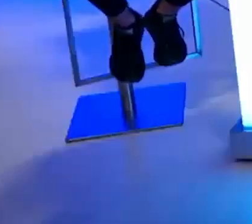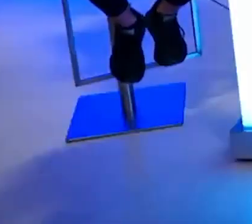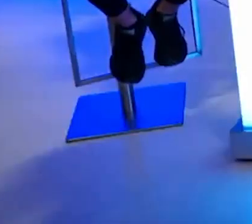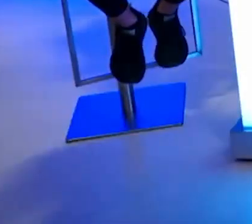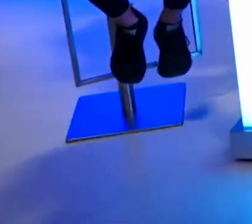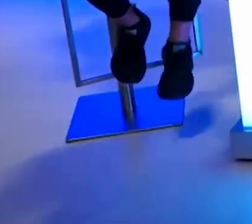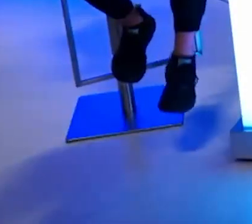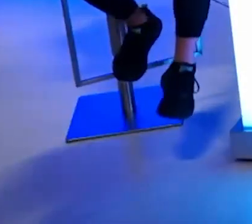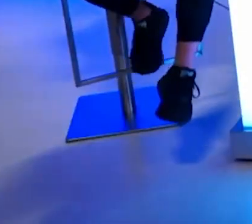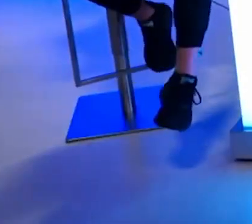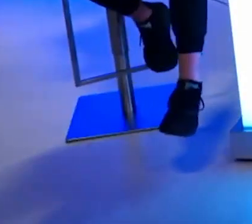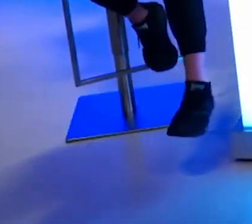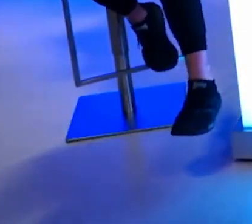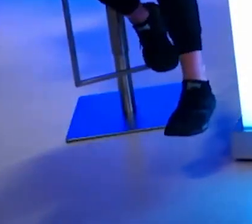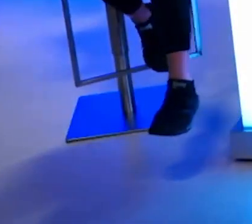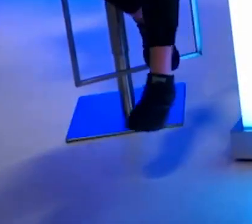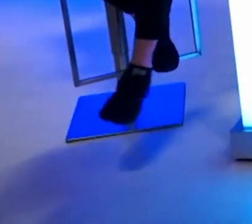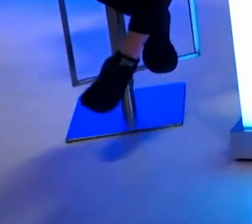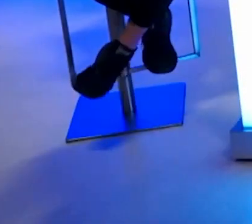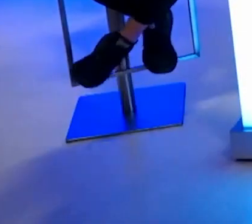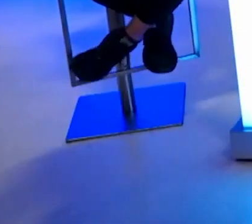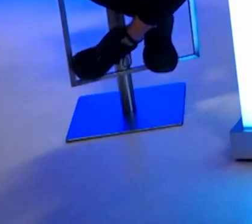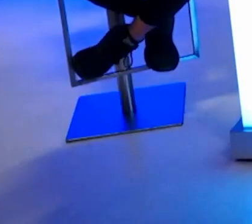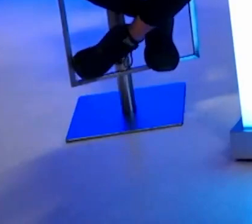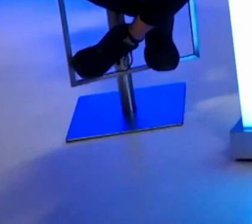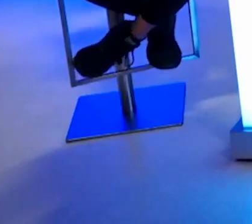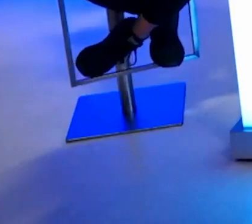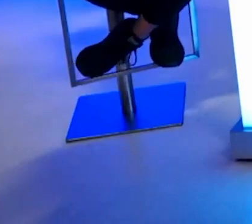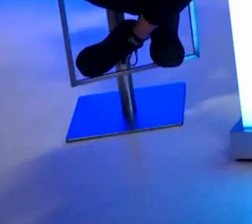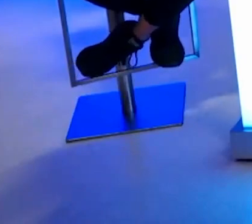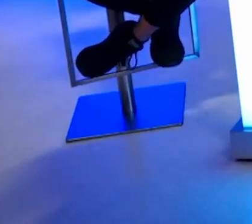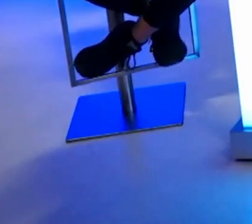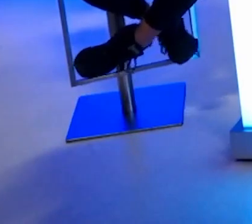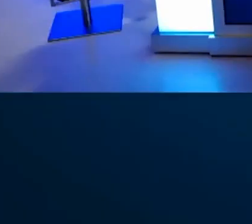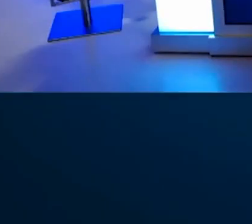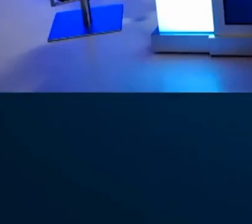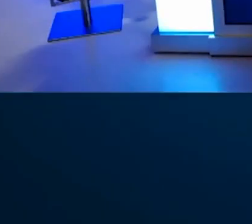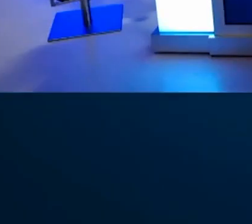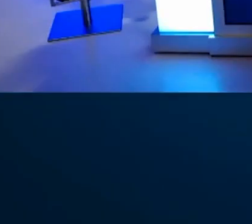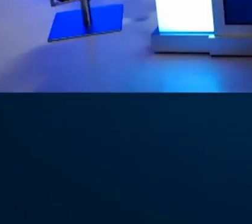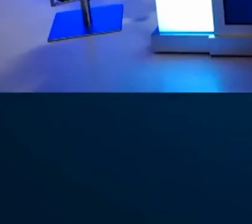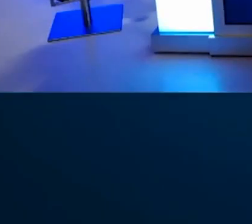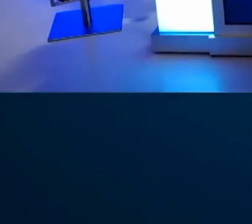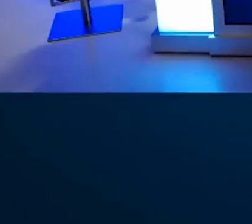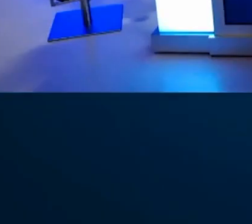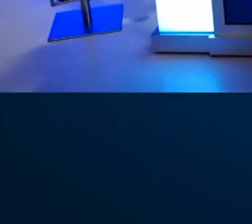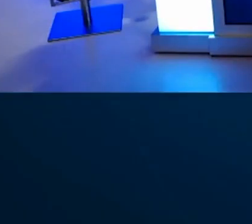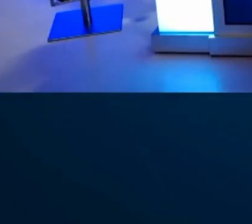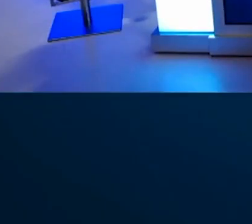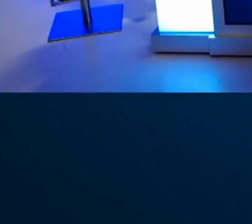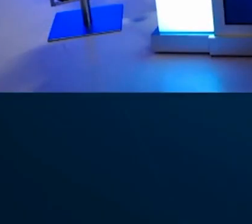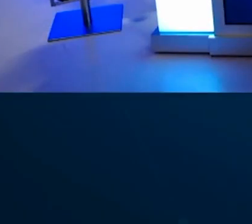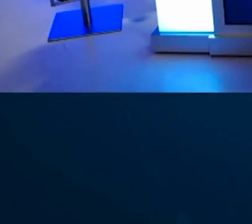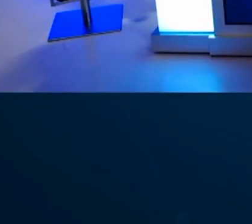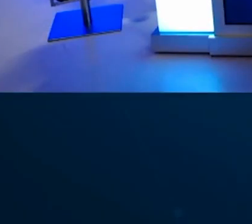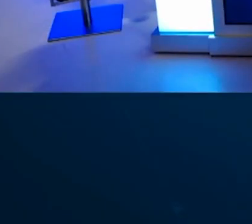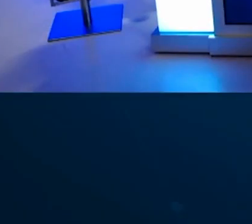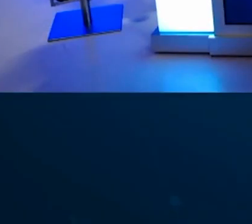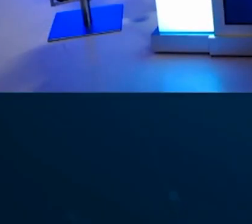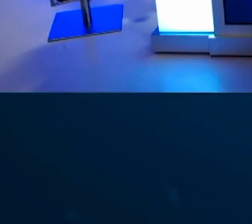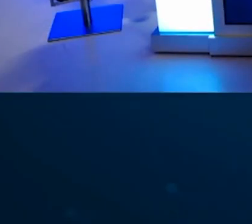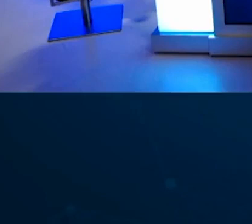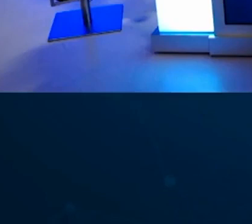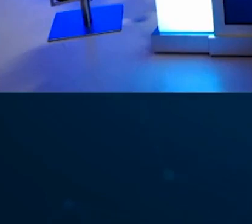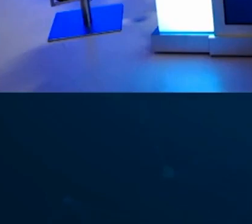Okay. Dr. Hawkinson, Melissa wants to know, has anyone gotten the Moderna booster? What were the side effects? My second